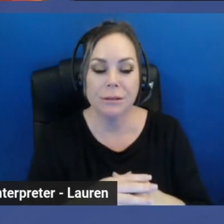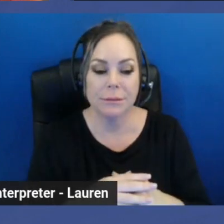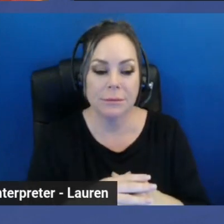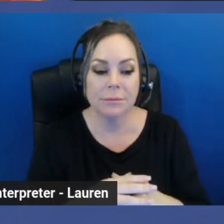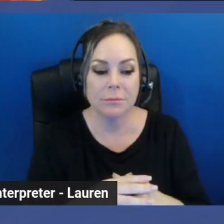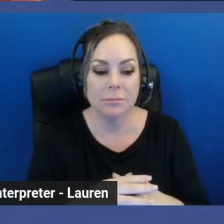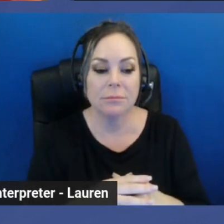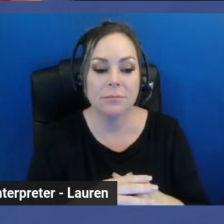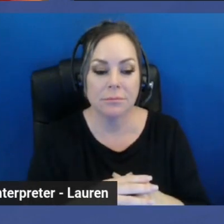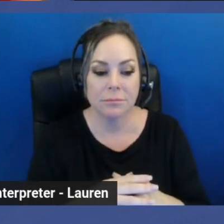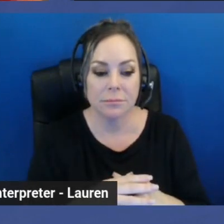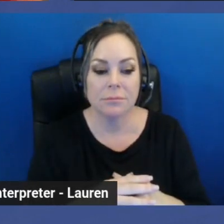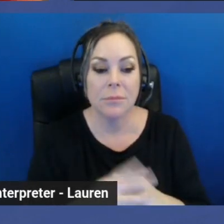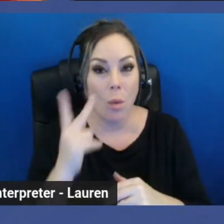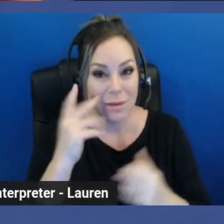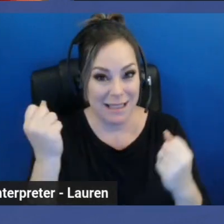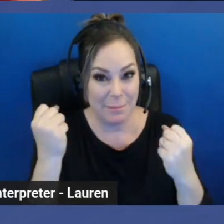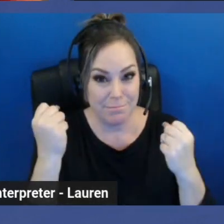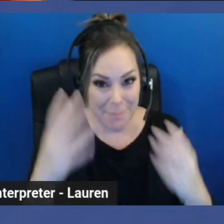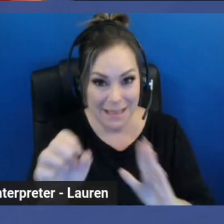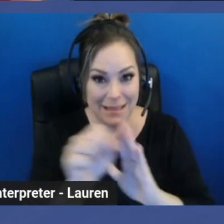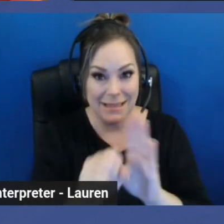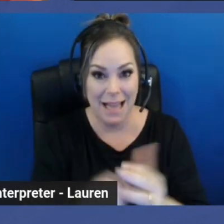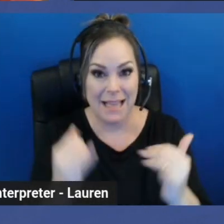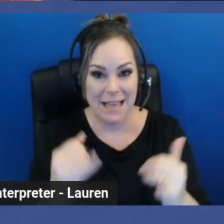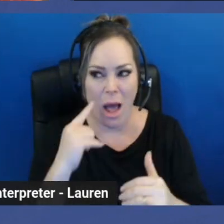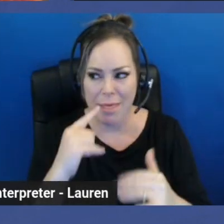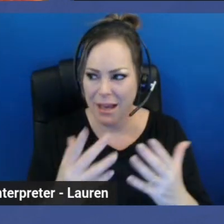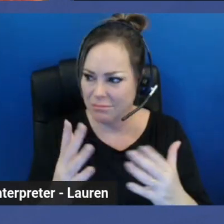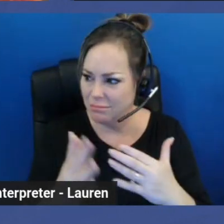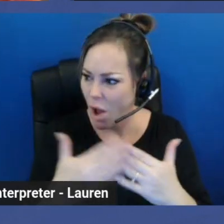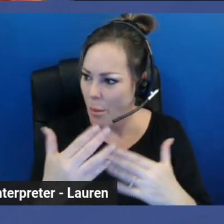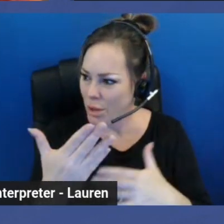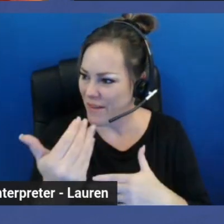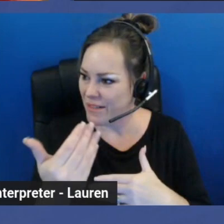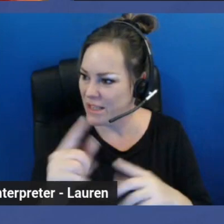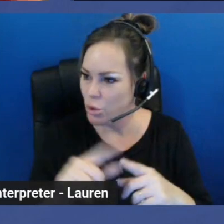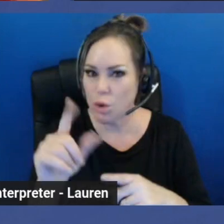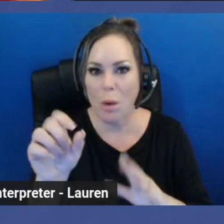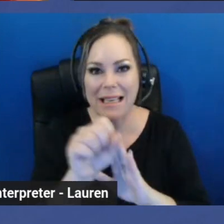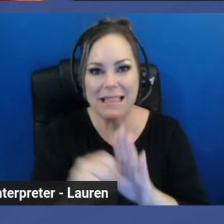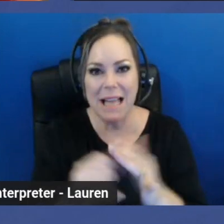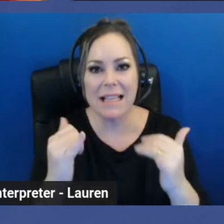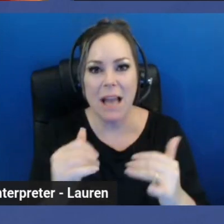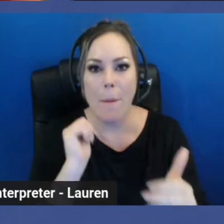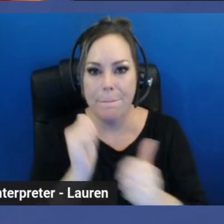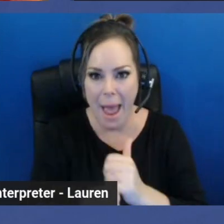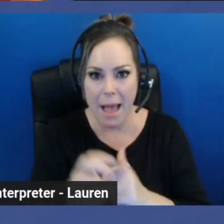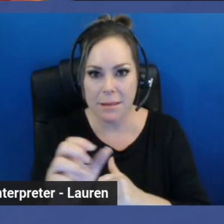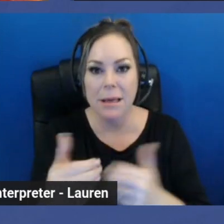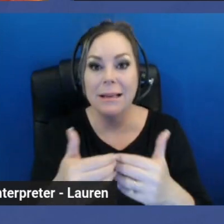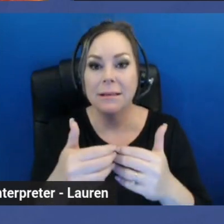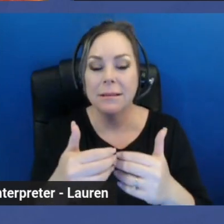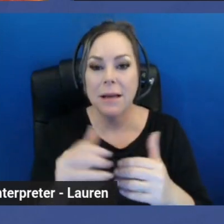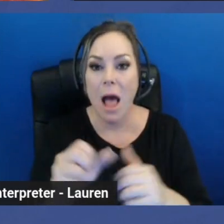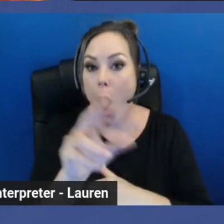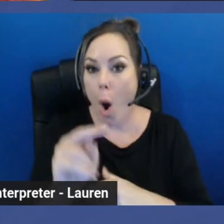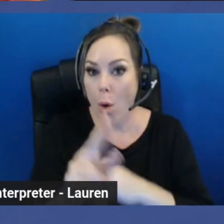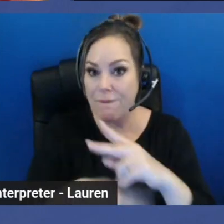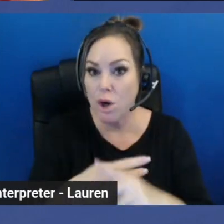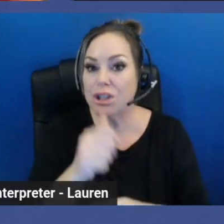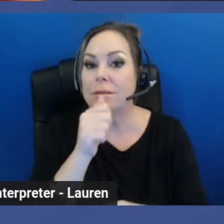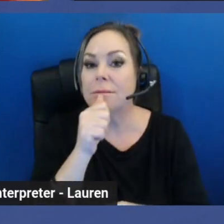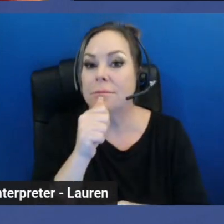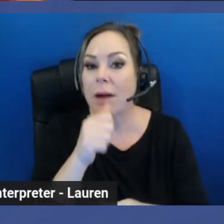do see now a number of states. I think we're up to maybe 15, 20 that have passed their own version of data